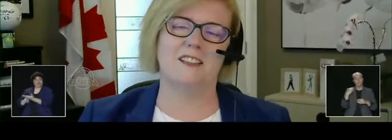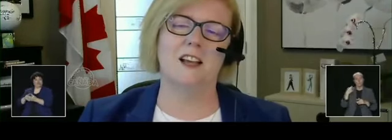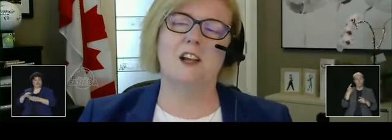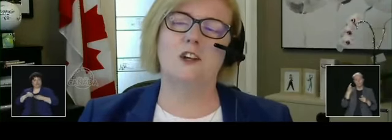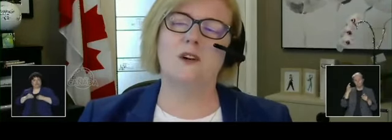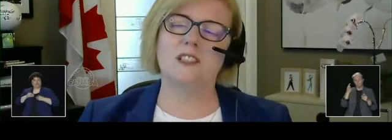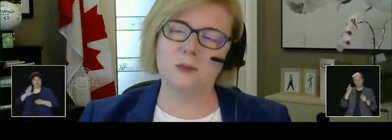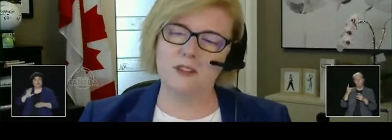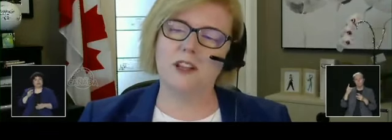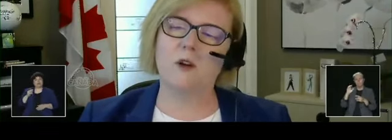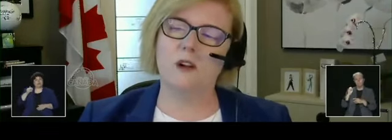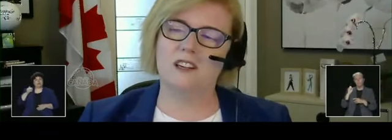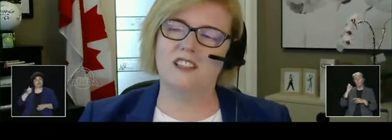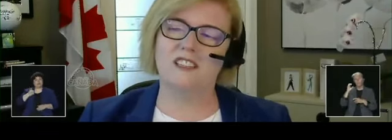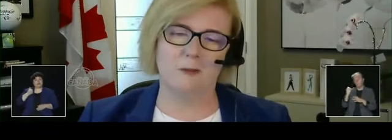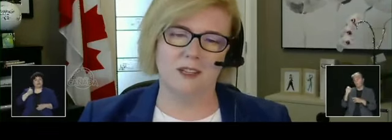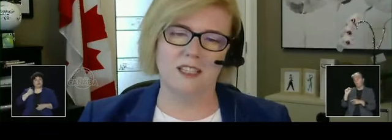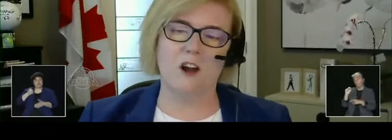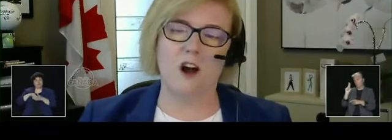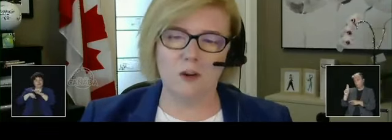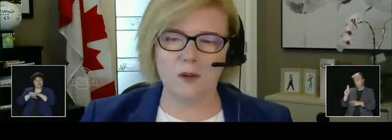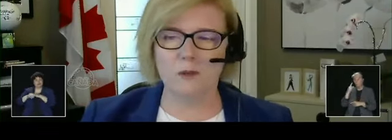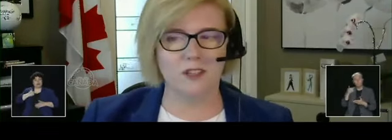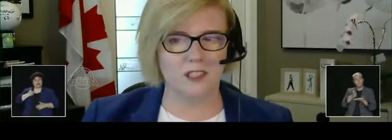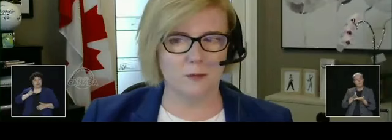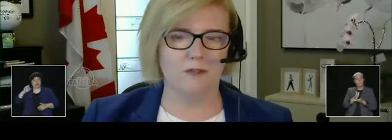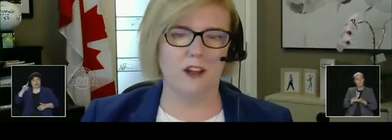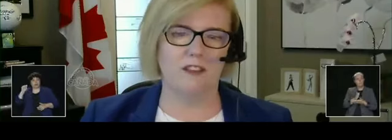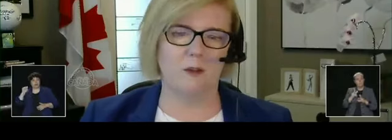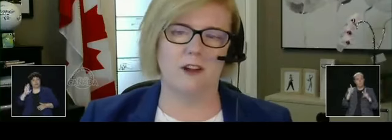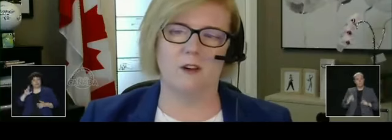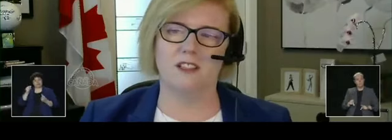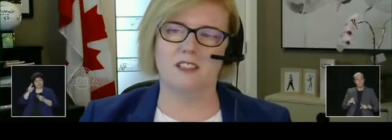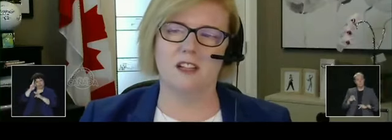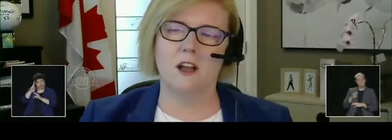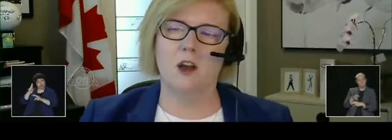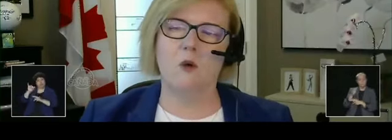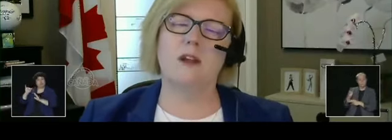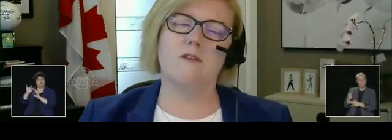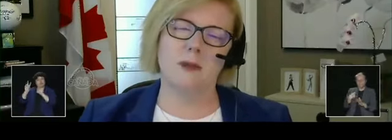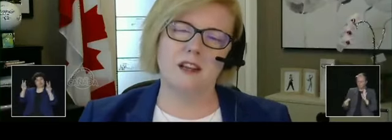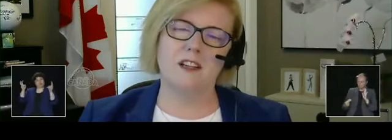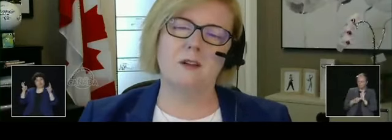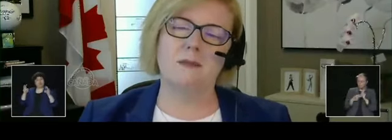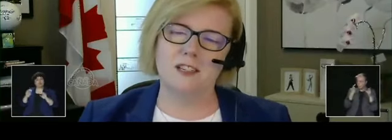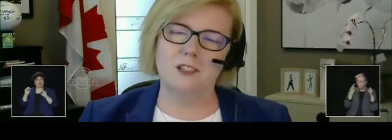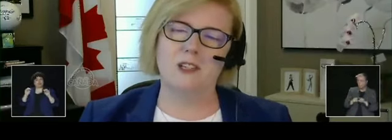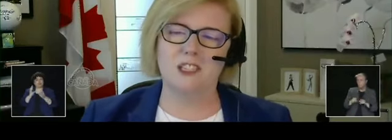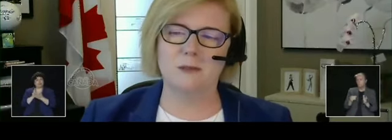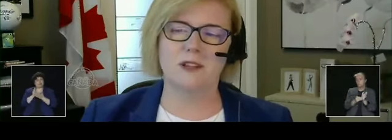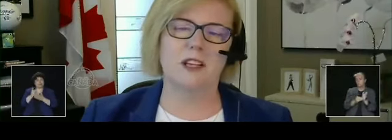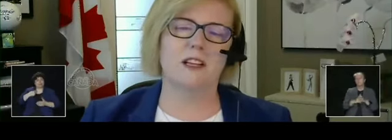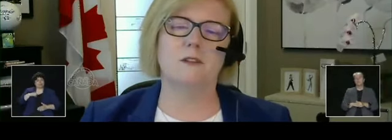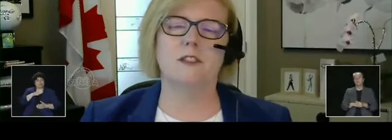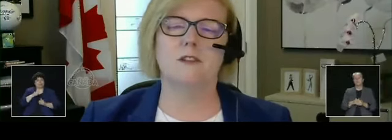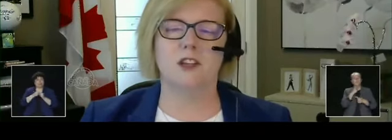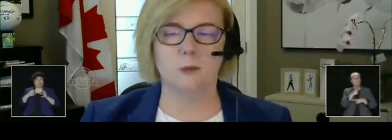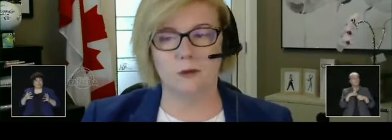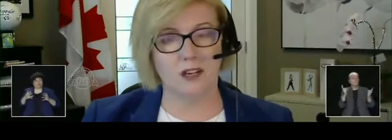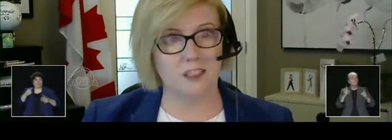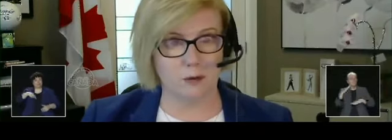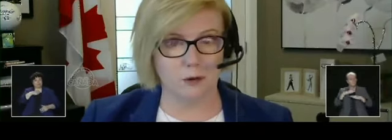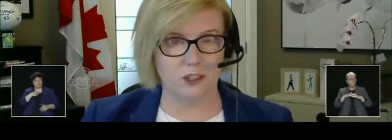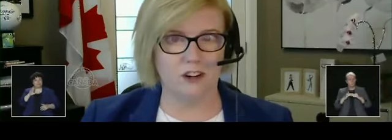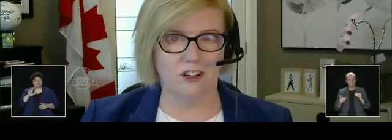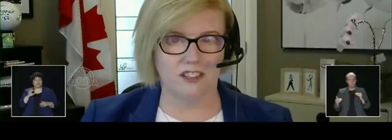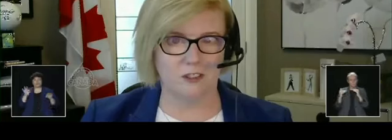Canada Act, to our disability equality statement and honoring the principle of nothing without us, we have remained committed to a disability-inclusive and